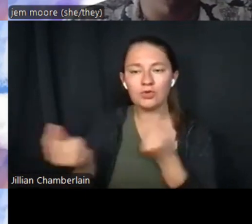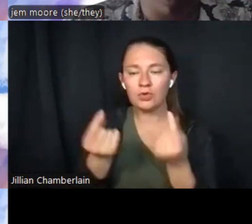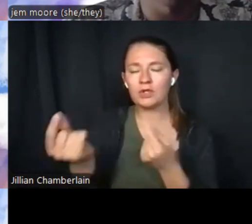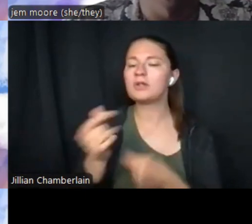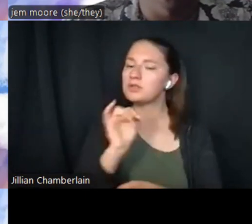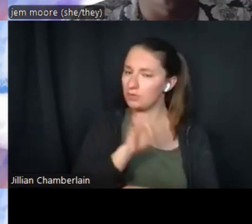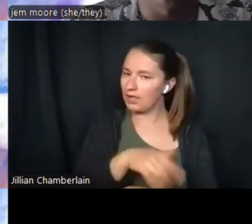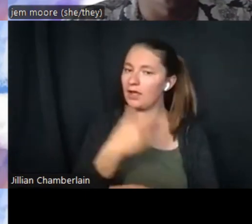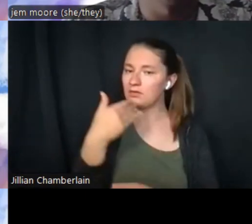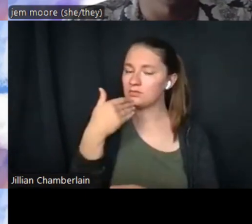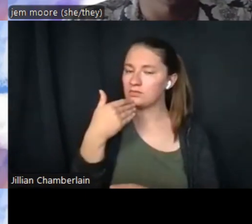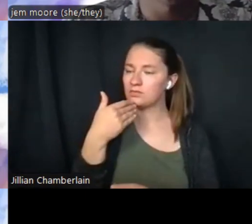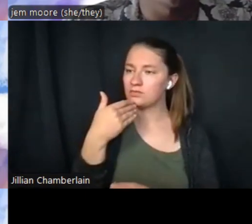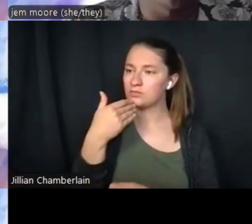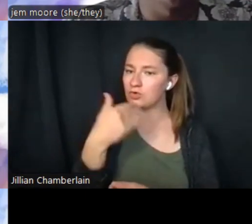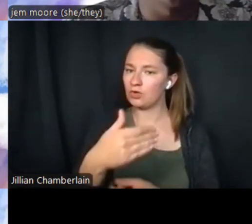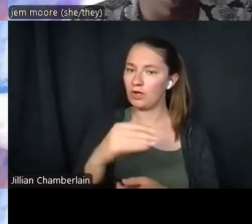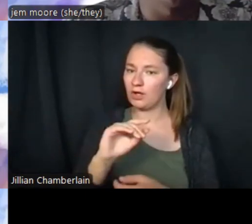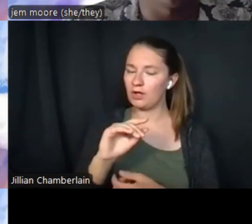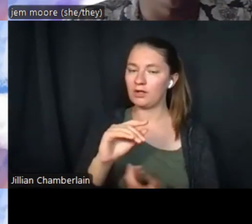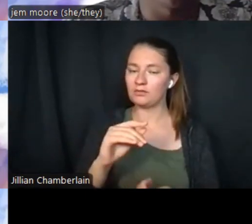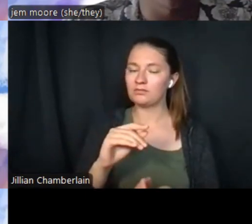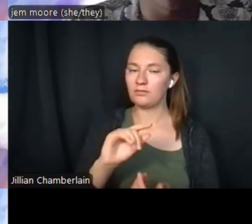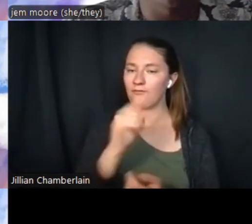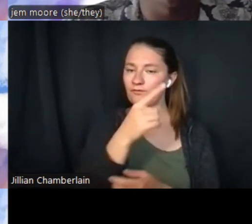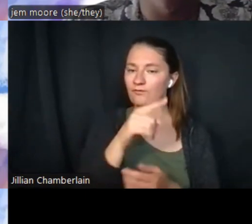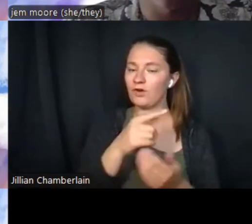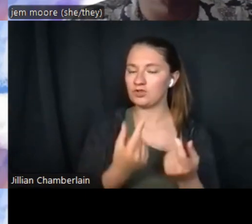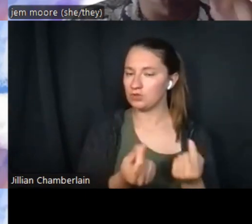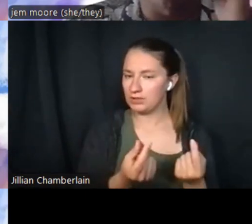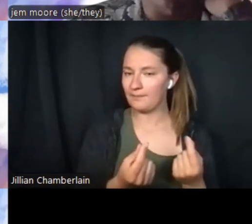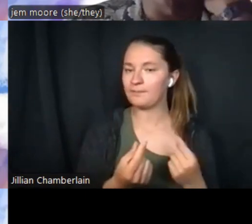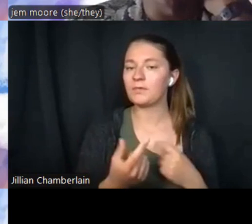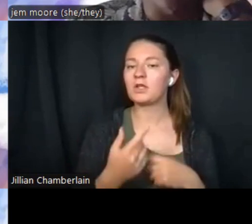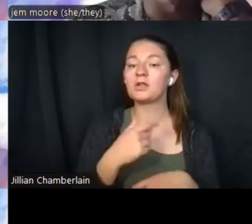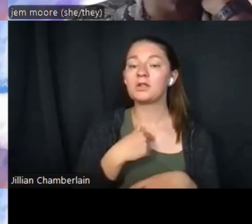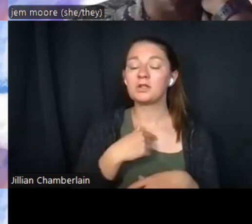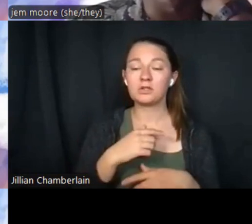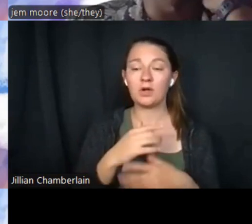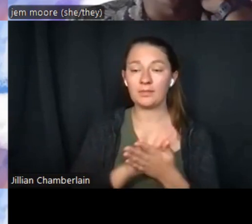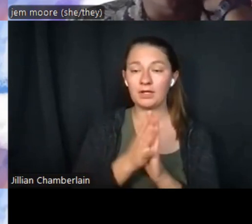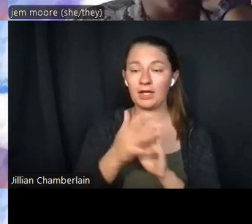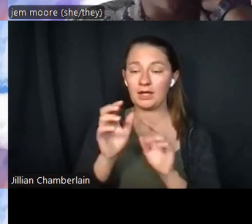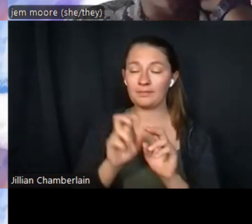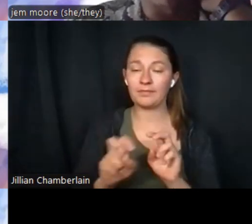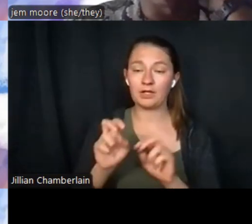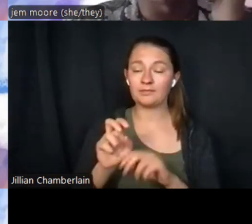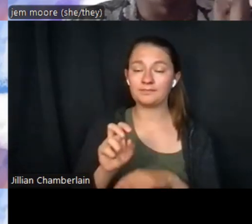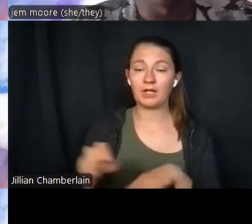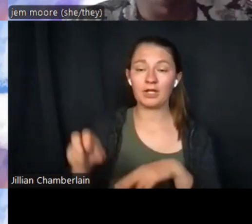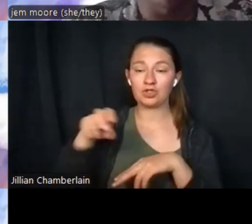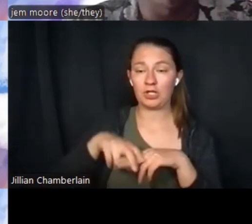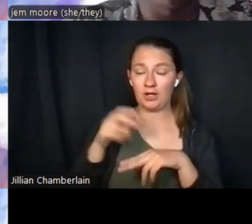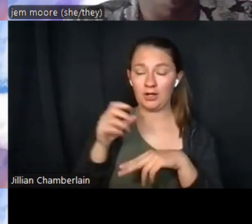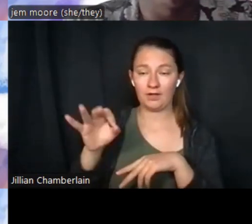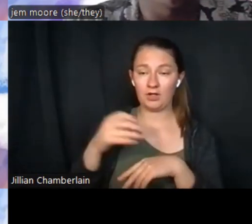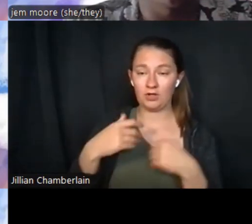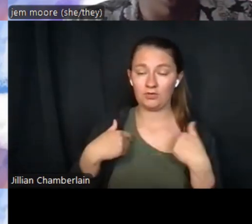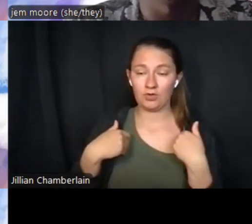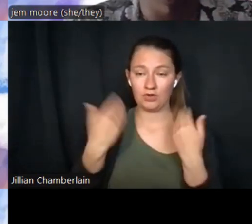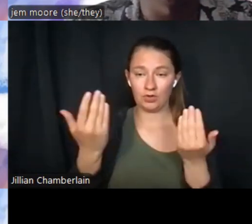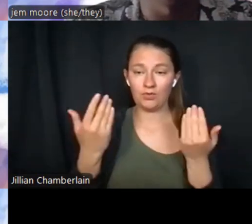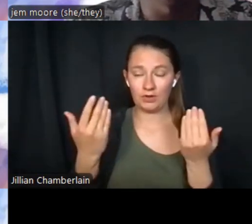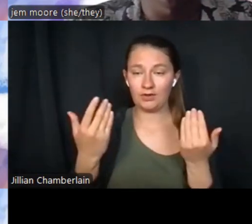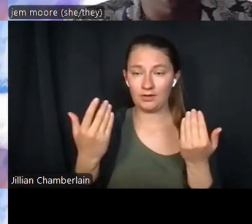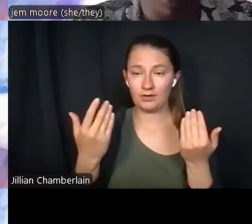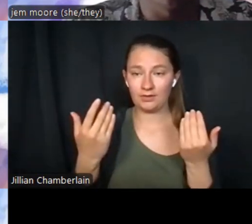ultimately ended up chair of the first Youth Action Board here in Sacramento, which was given